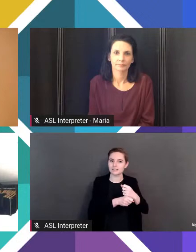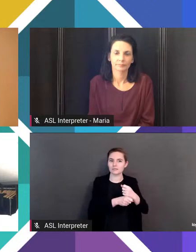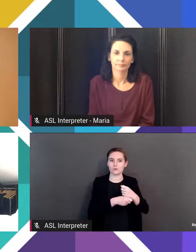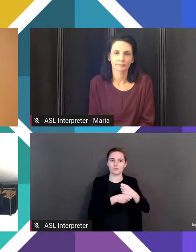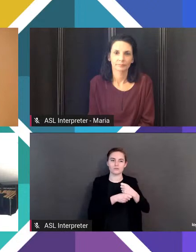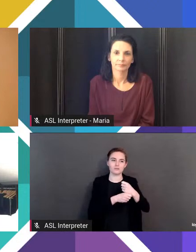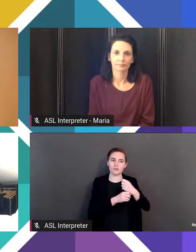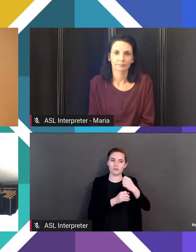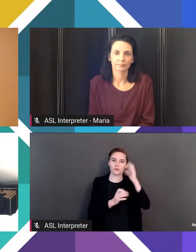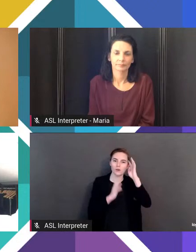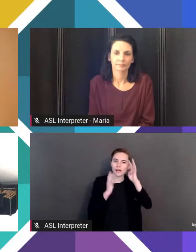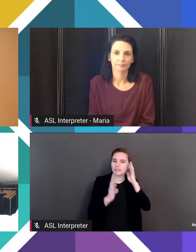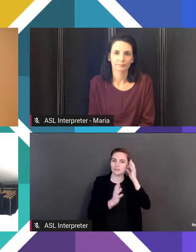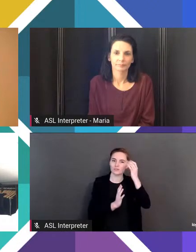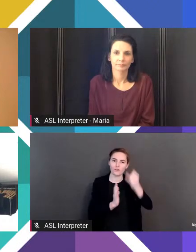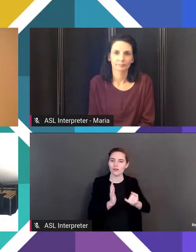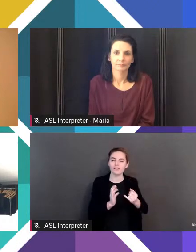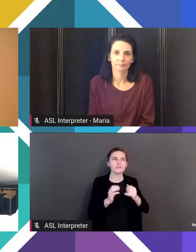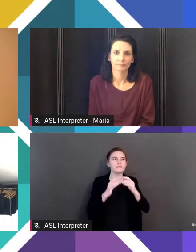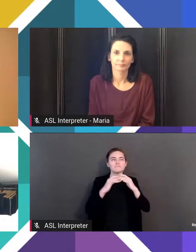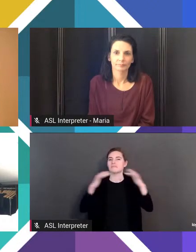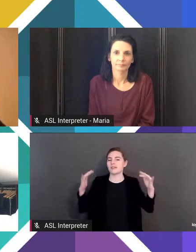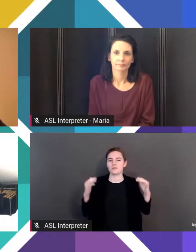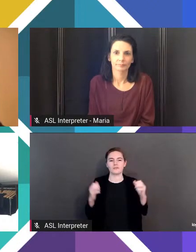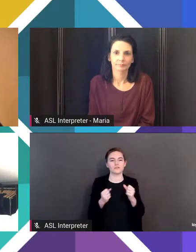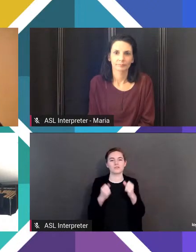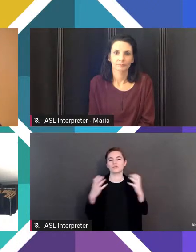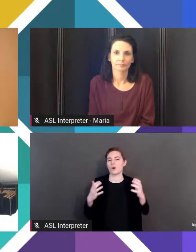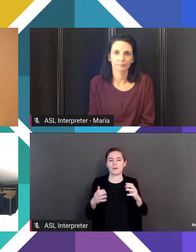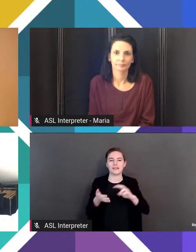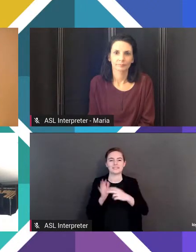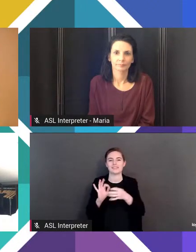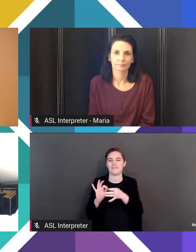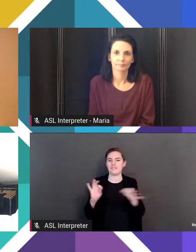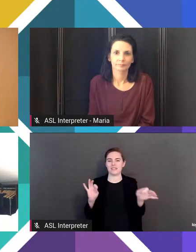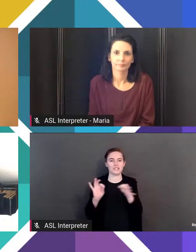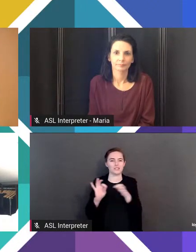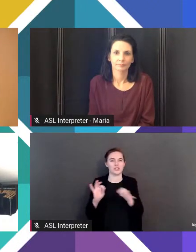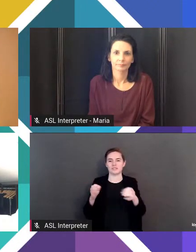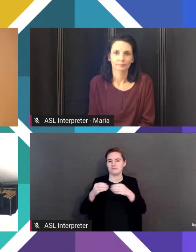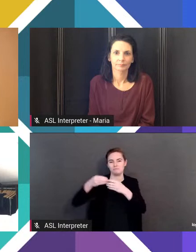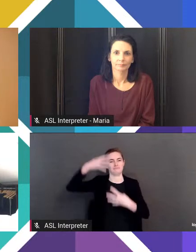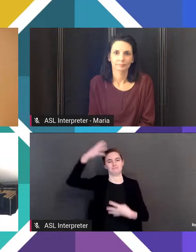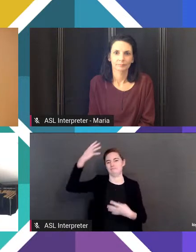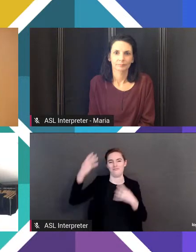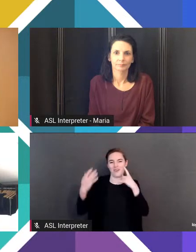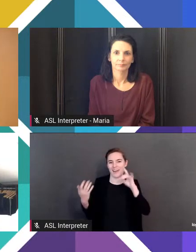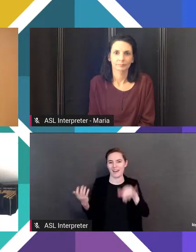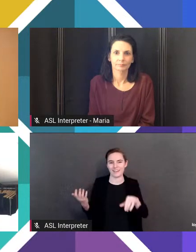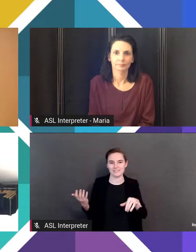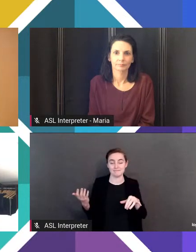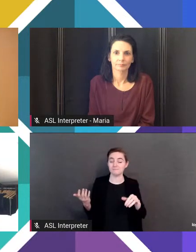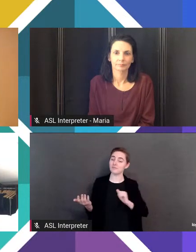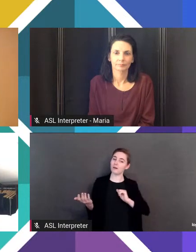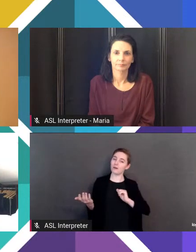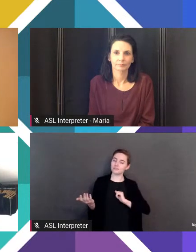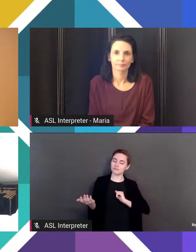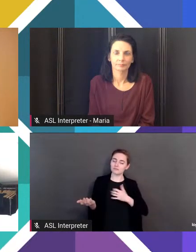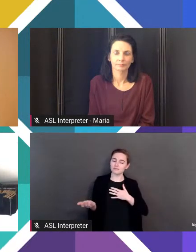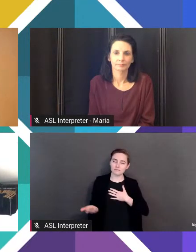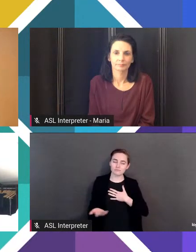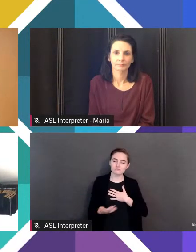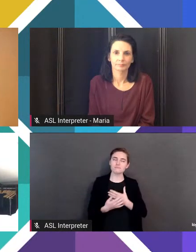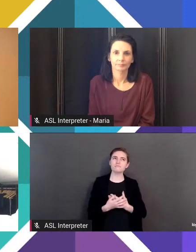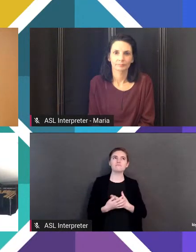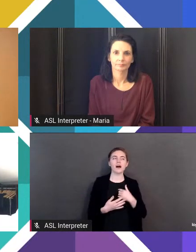there's a plethora of definitions for that. I think for me, I would define it